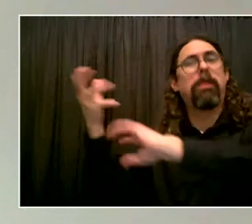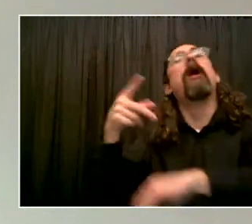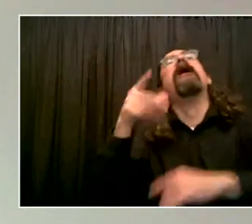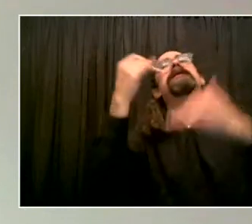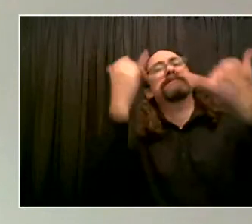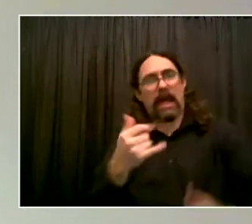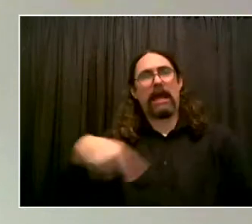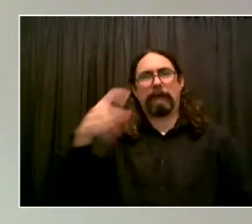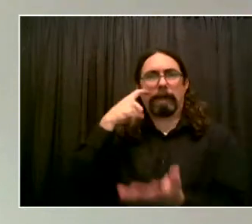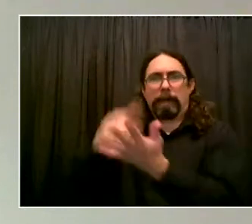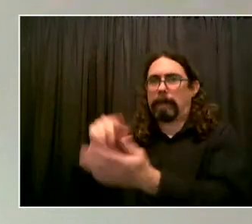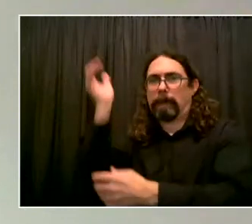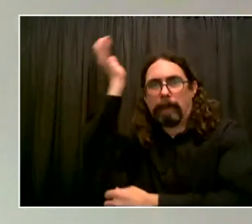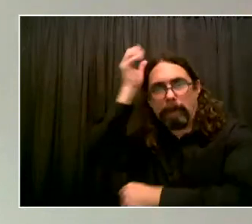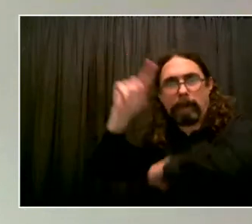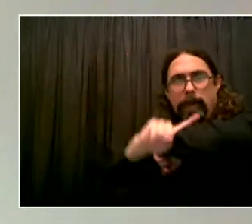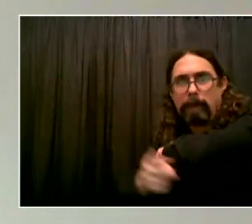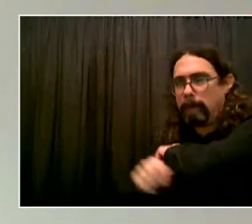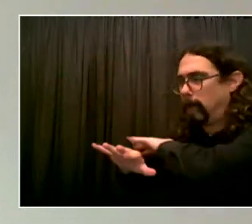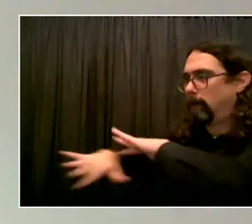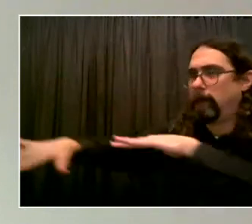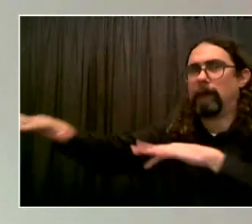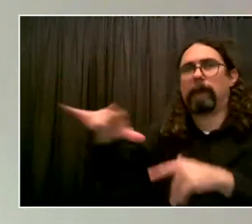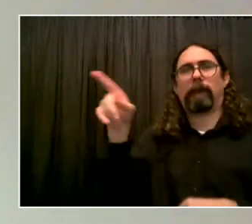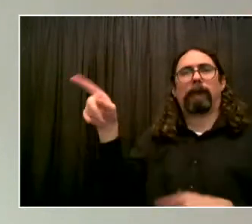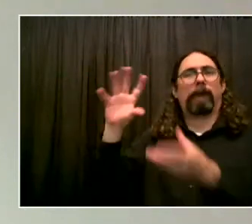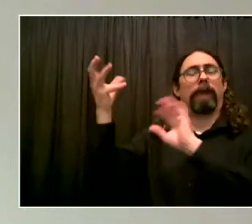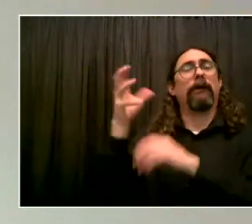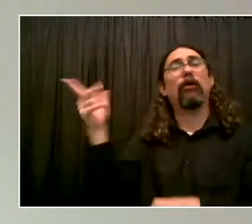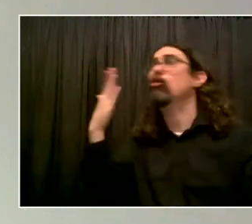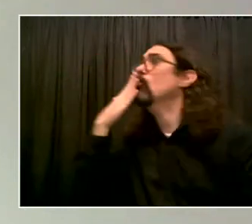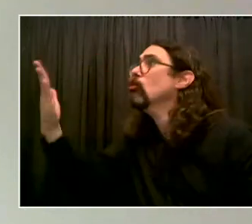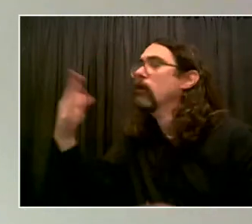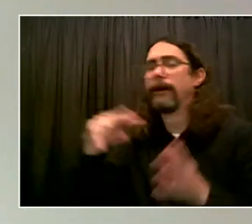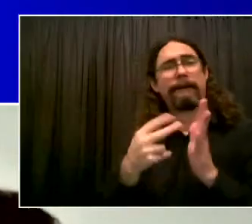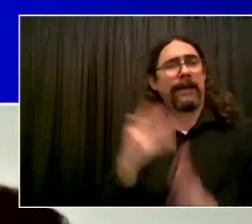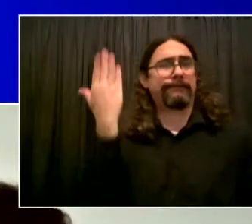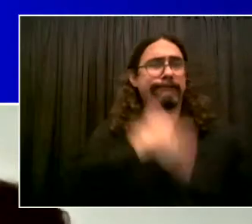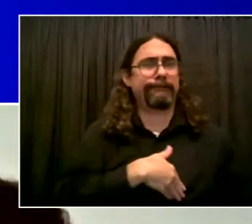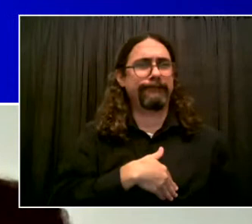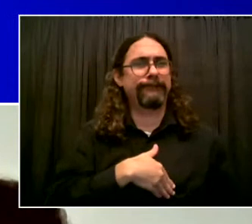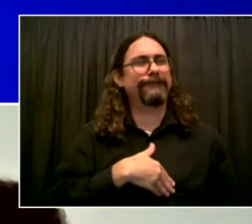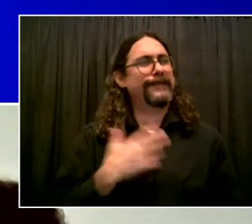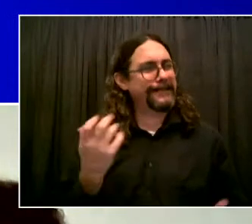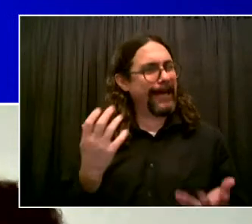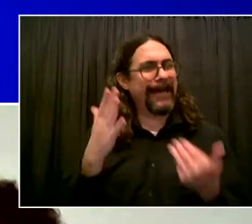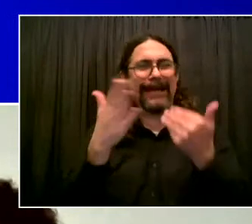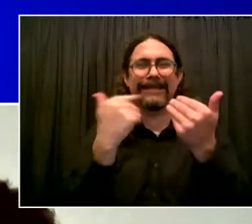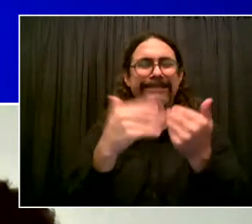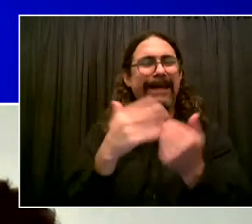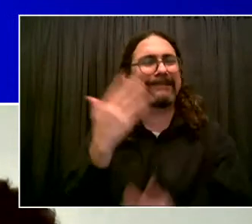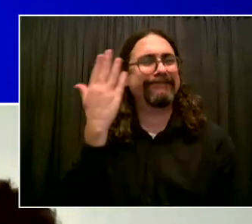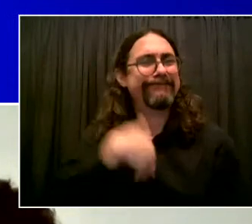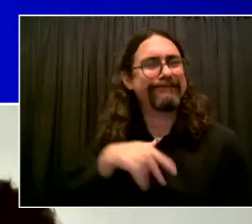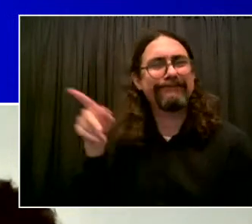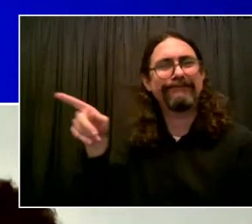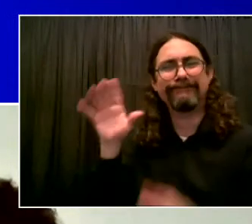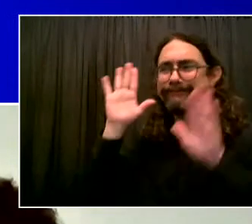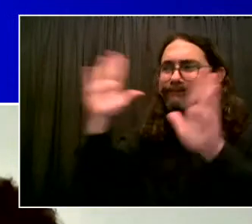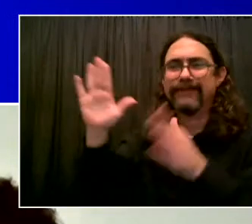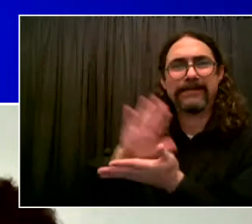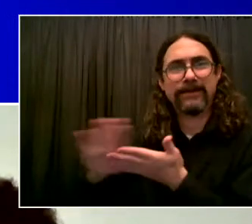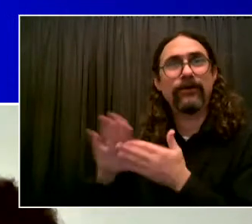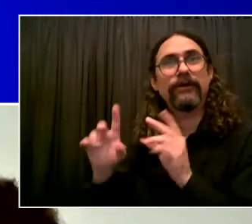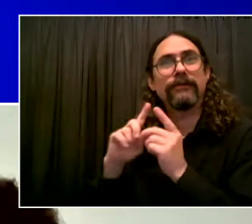much. Love, peace, and spread love. It's the Brooklyn way. Thank you. Amen. Well, I got to tell you, you caught the vibe from